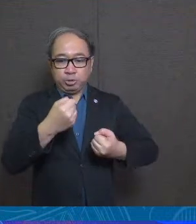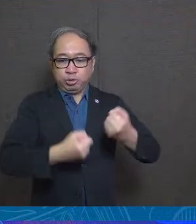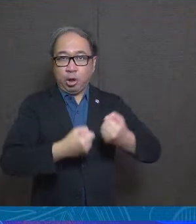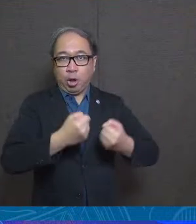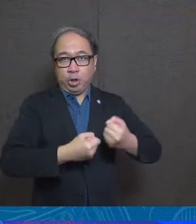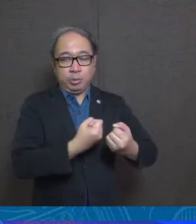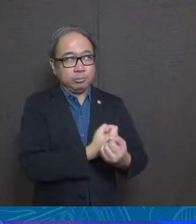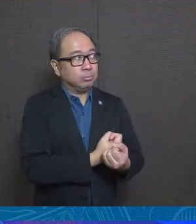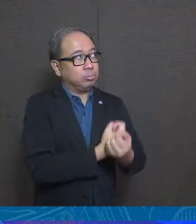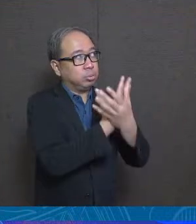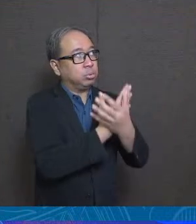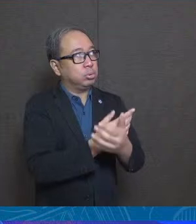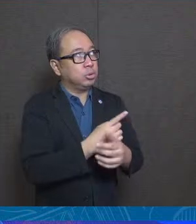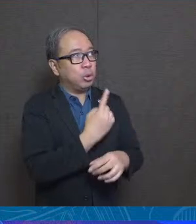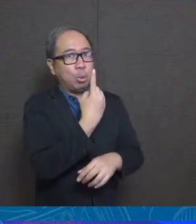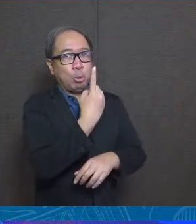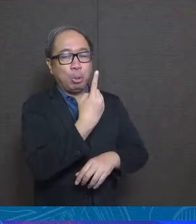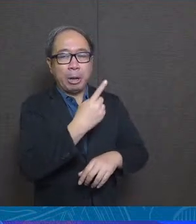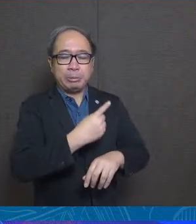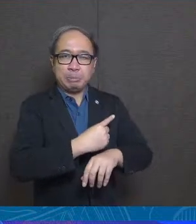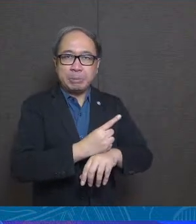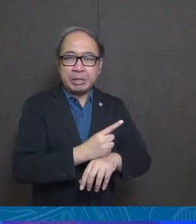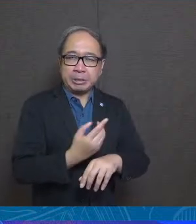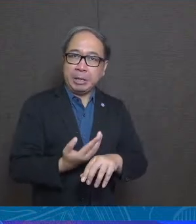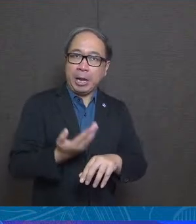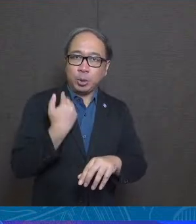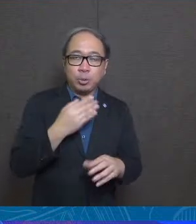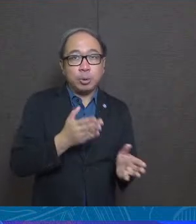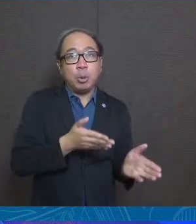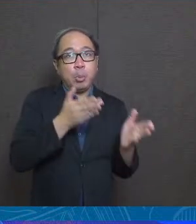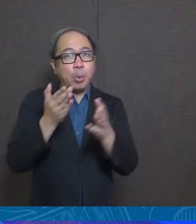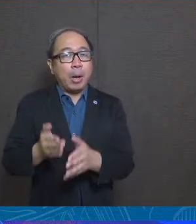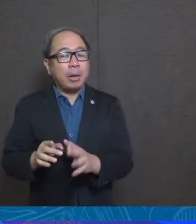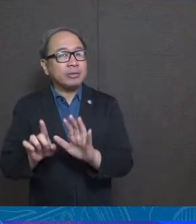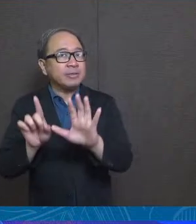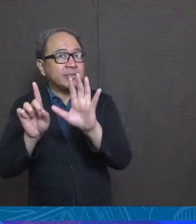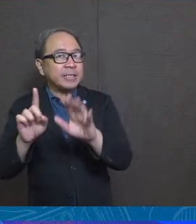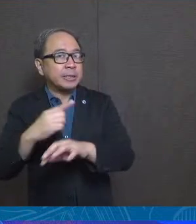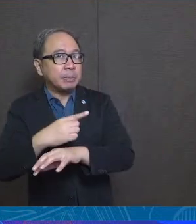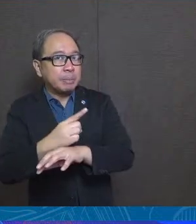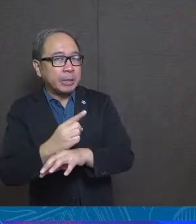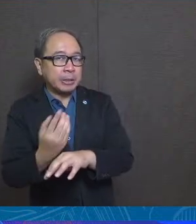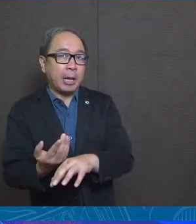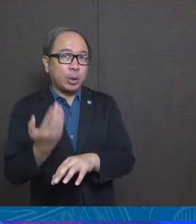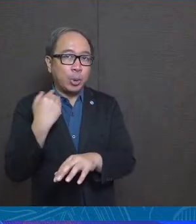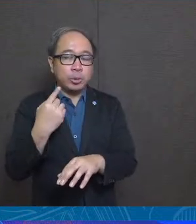1 minute ago. And this is 6 minutes ago, and the part of the road collapsed in India.